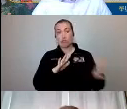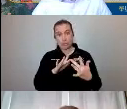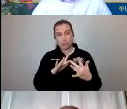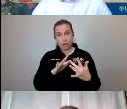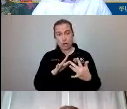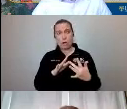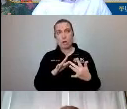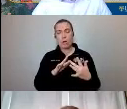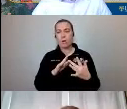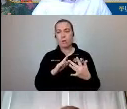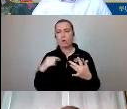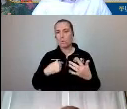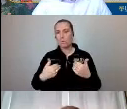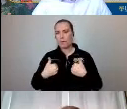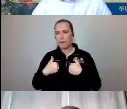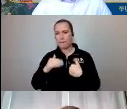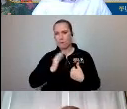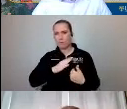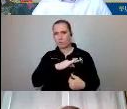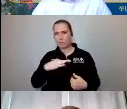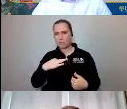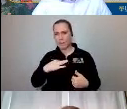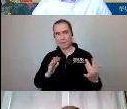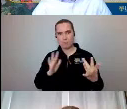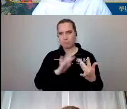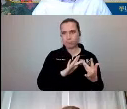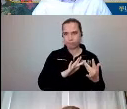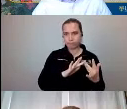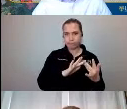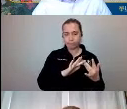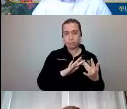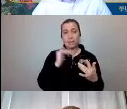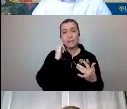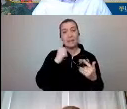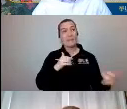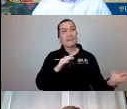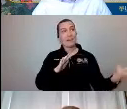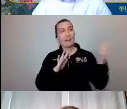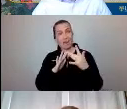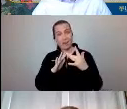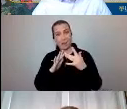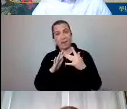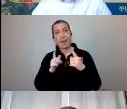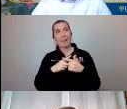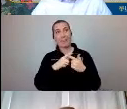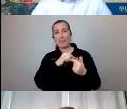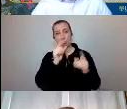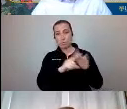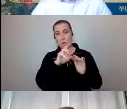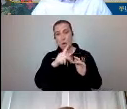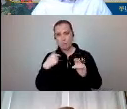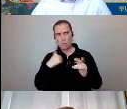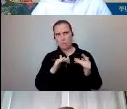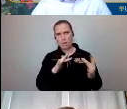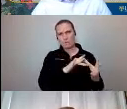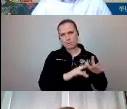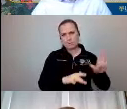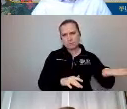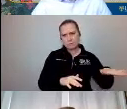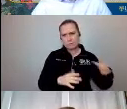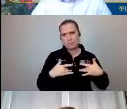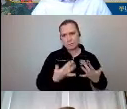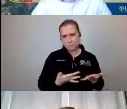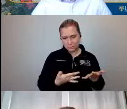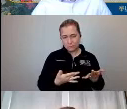we have our navigators working with them, and we will reach out to them if they show interest, but then they don't show up. We actually go through our roll